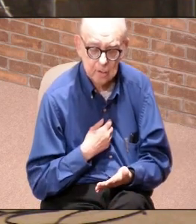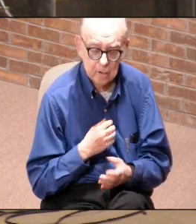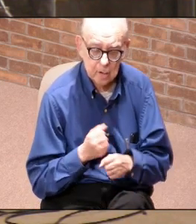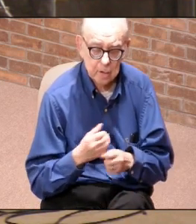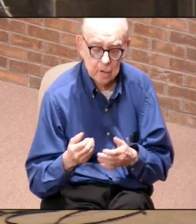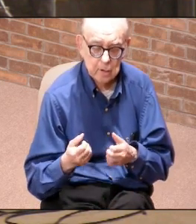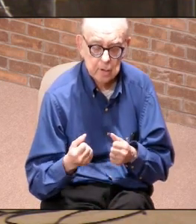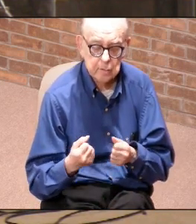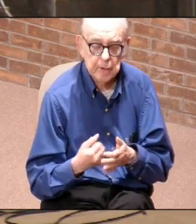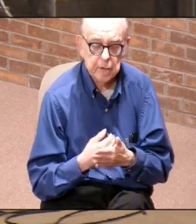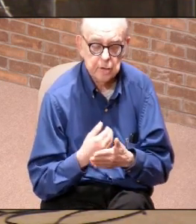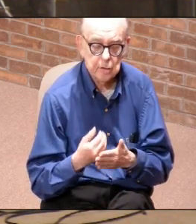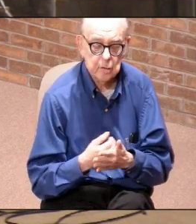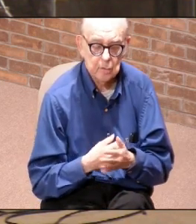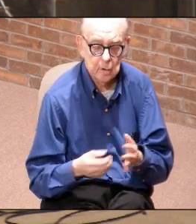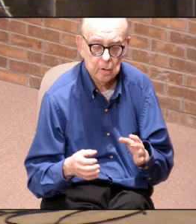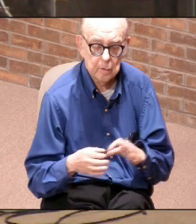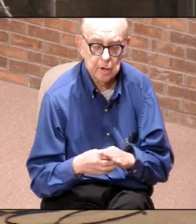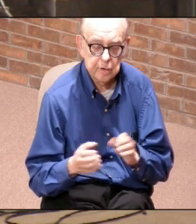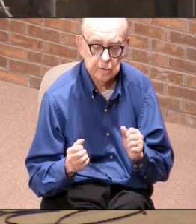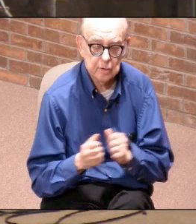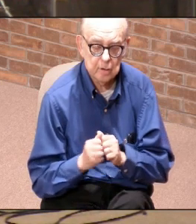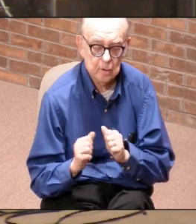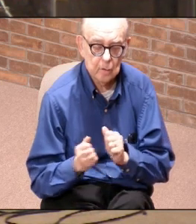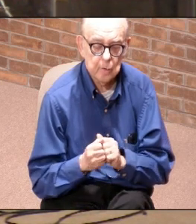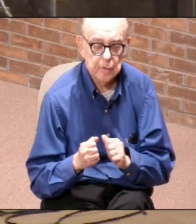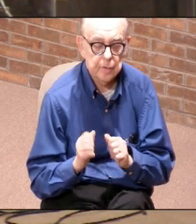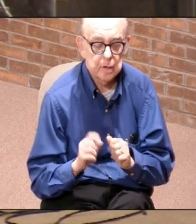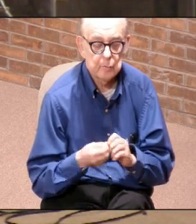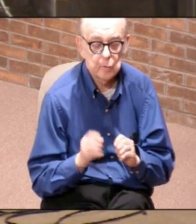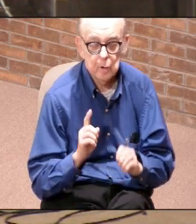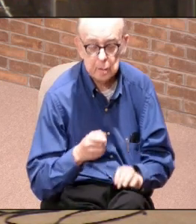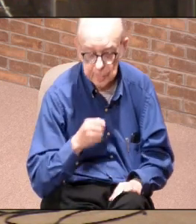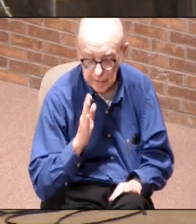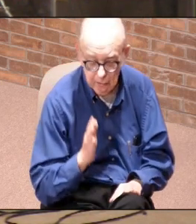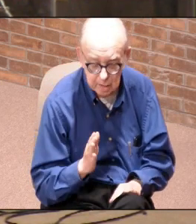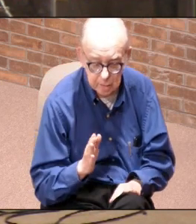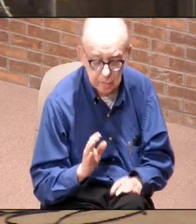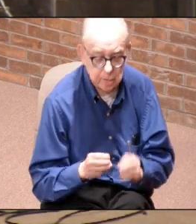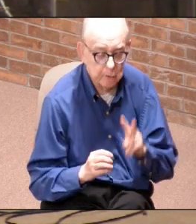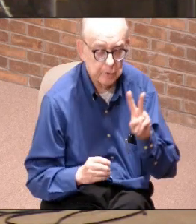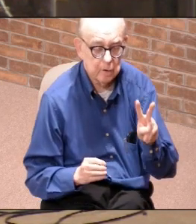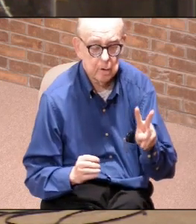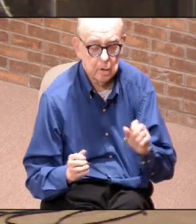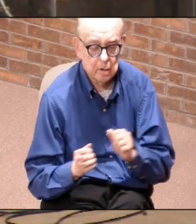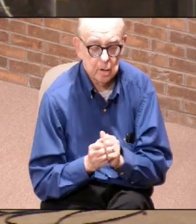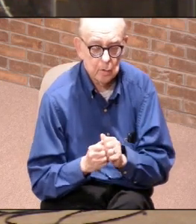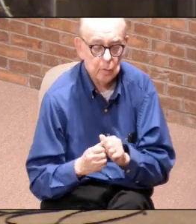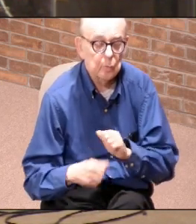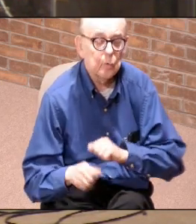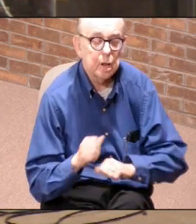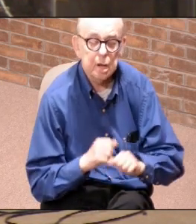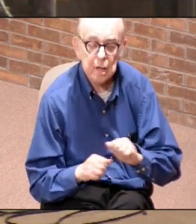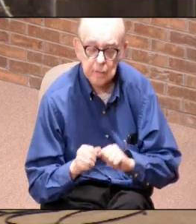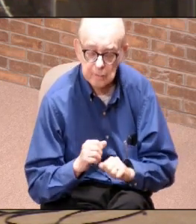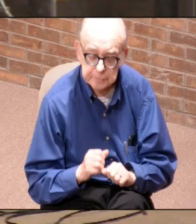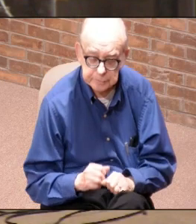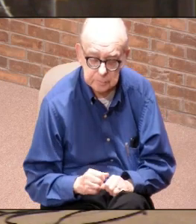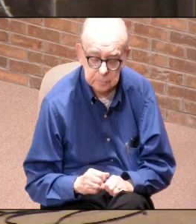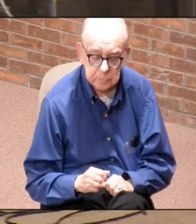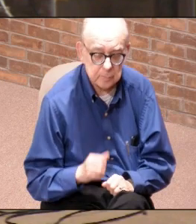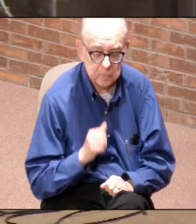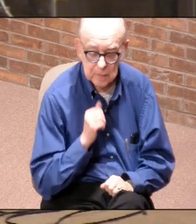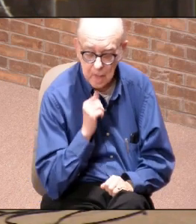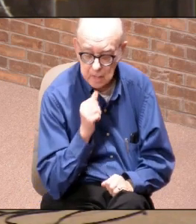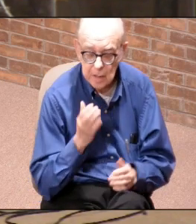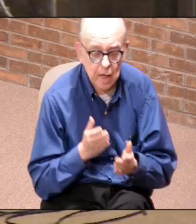restore relationships, number one, with God, and number two, with each other.